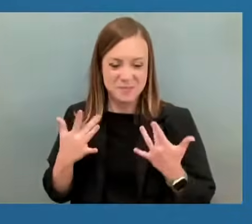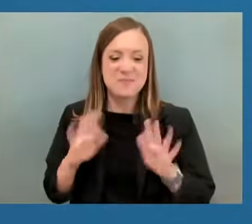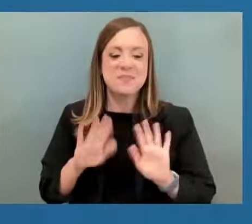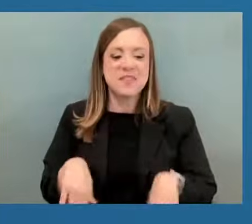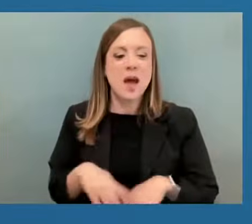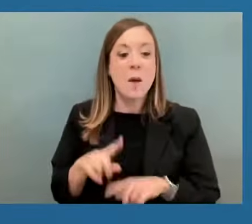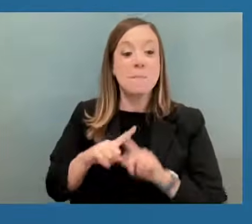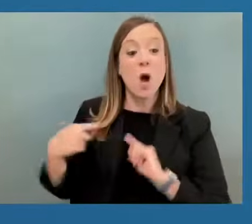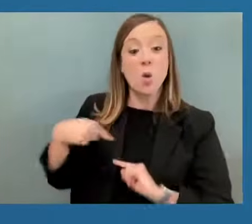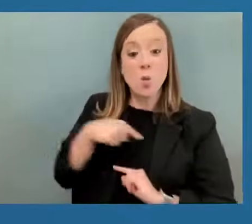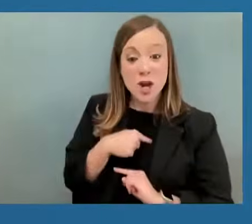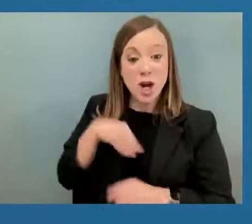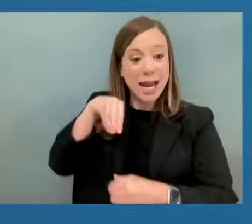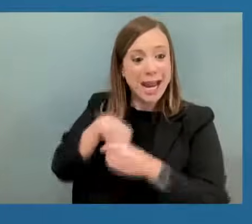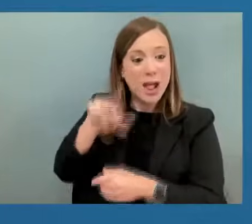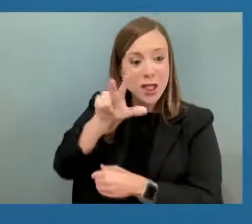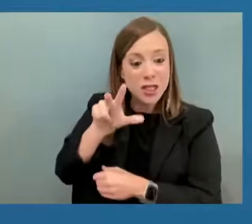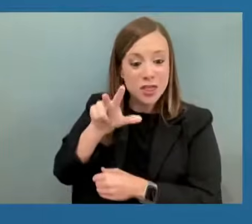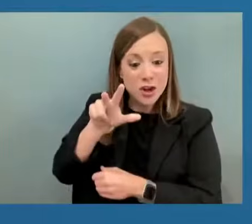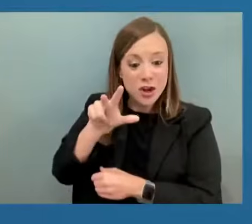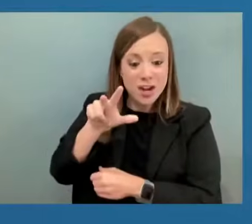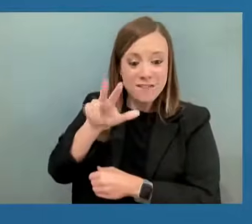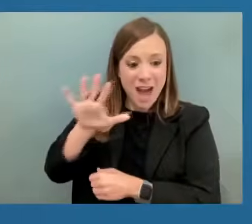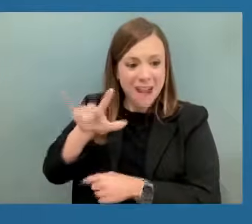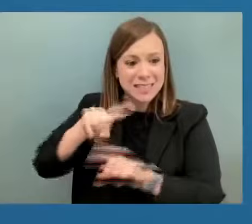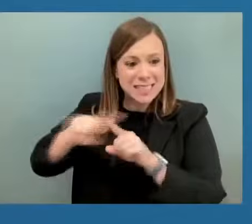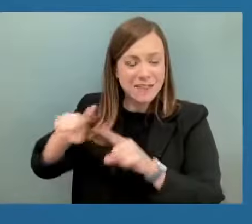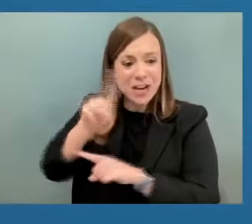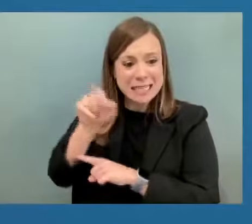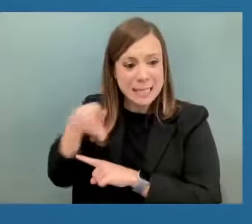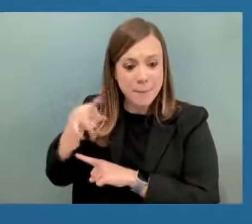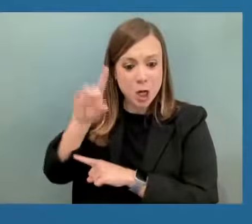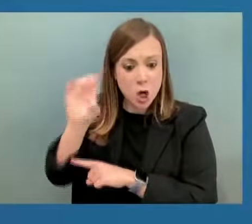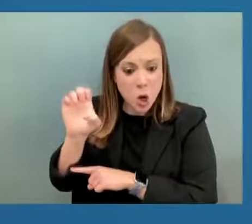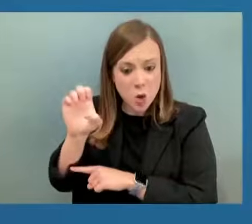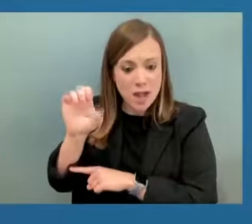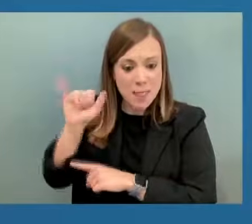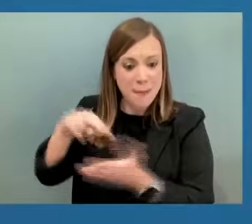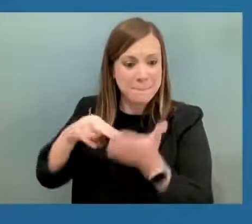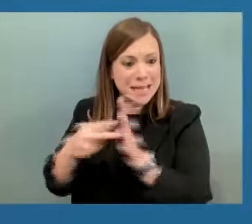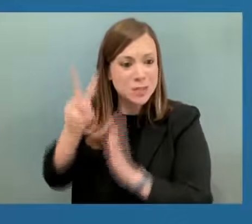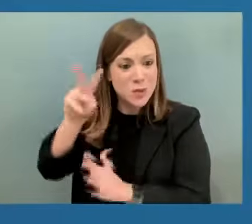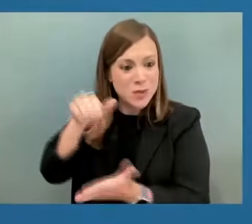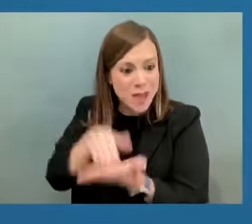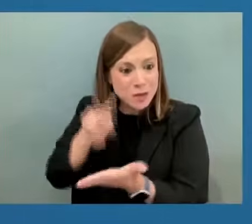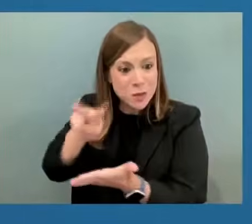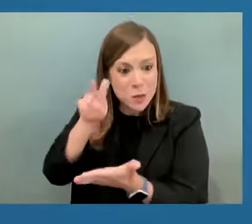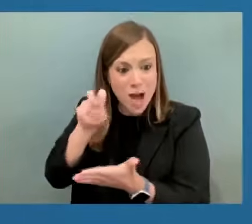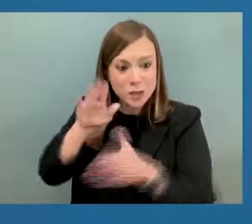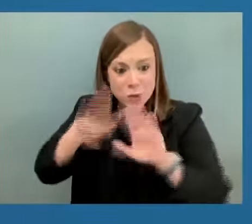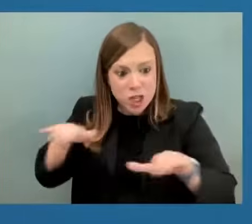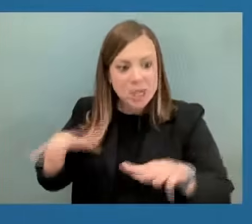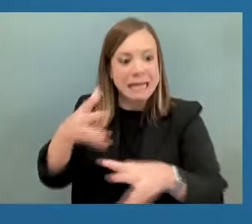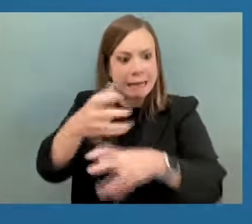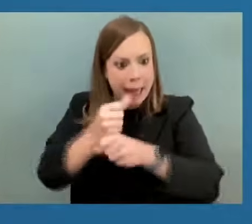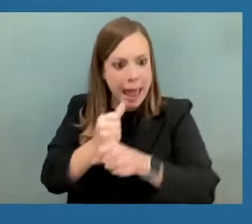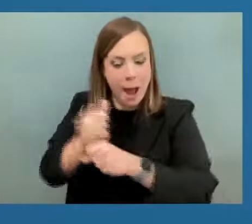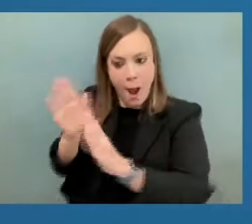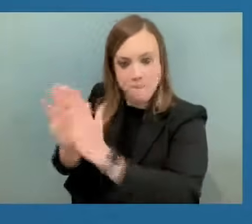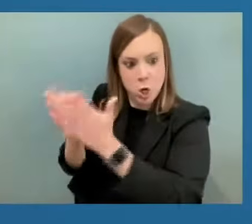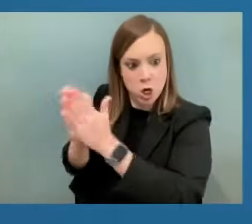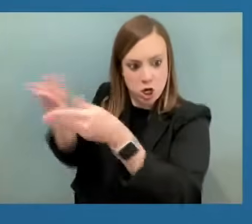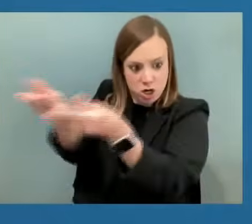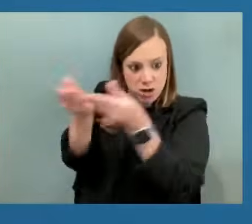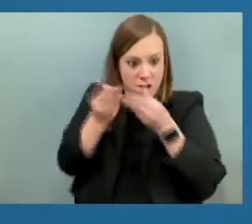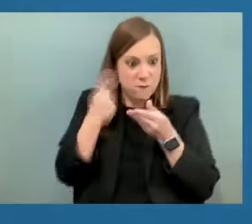codes, 2,200 children that are receiving a book every month. That's over 7,000 books just since